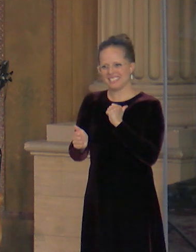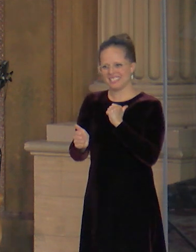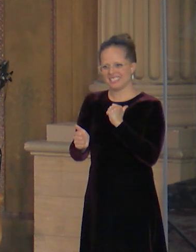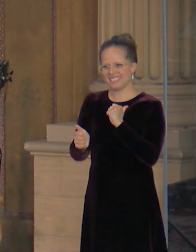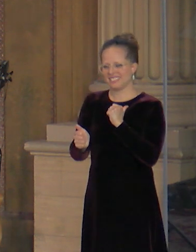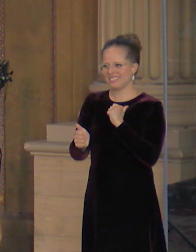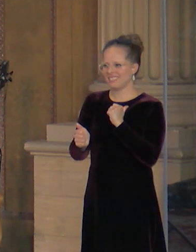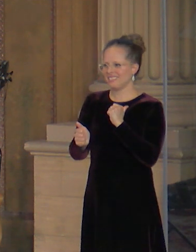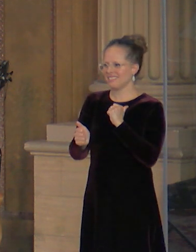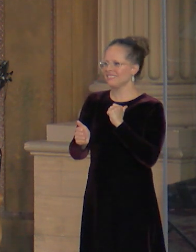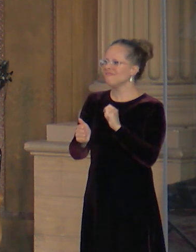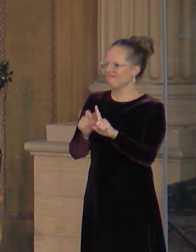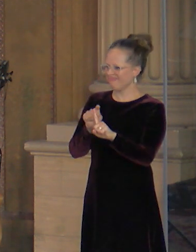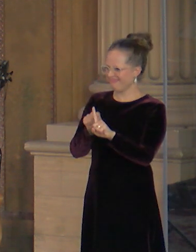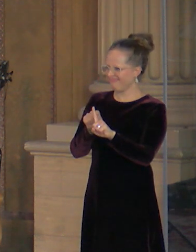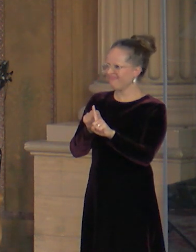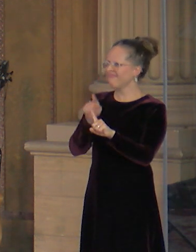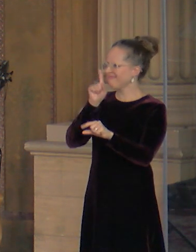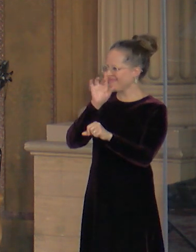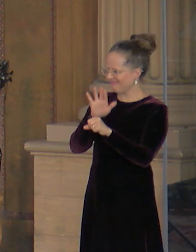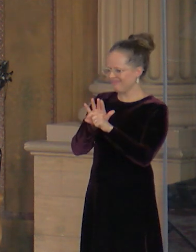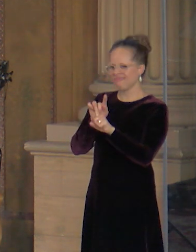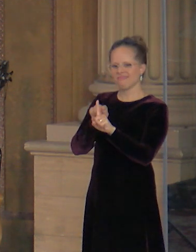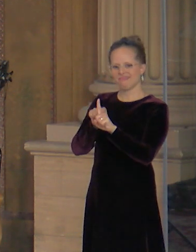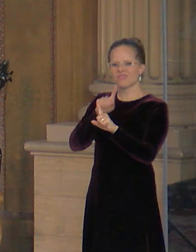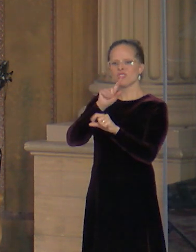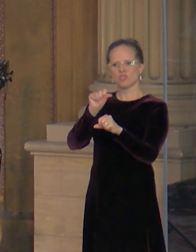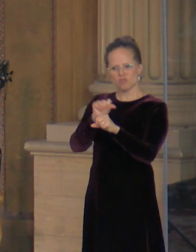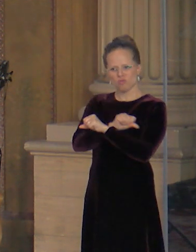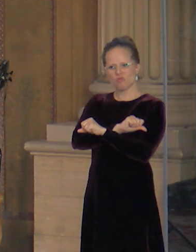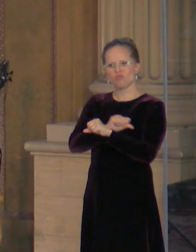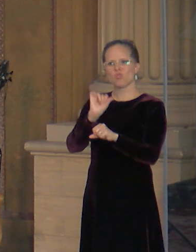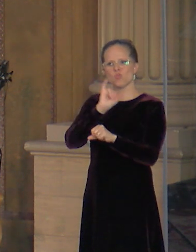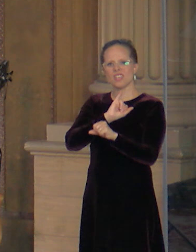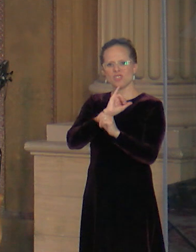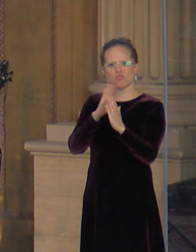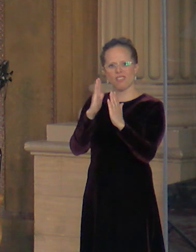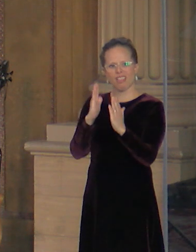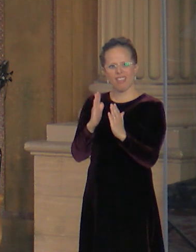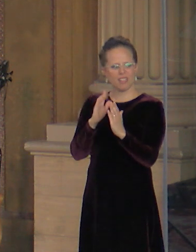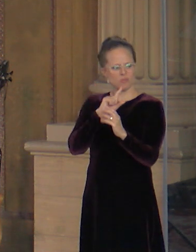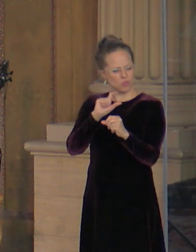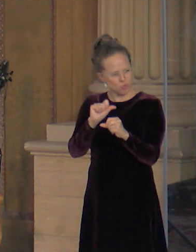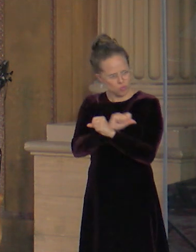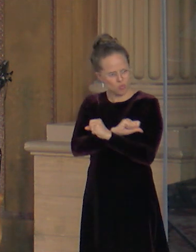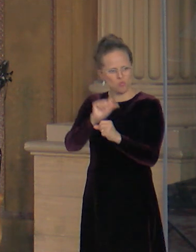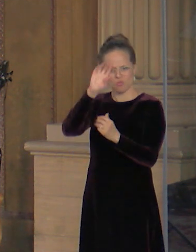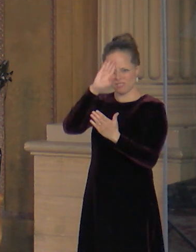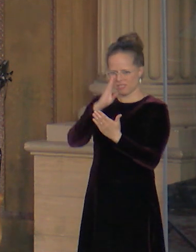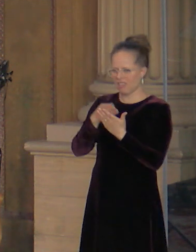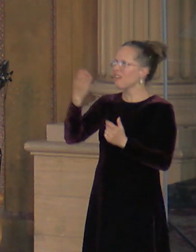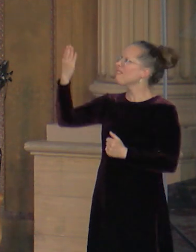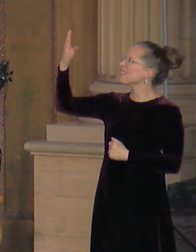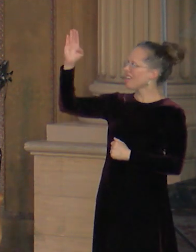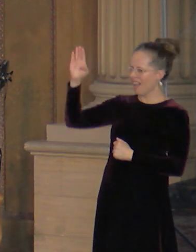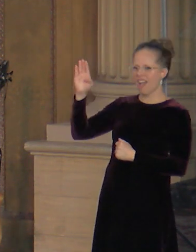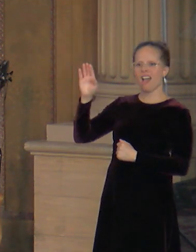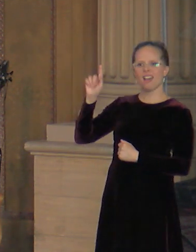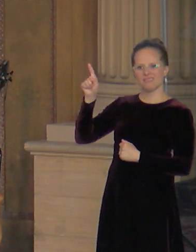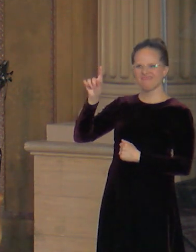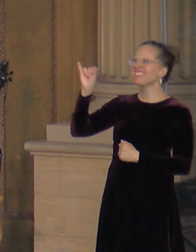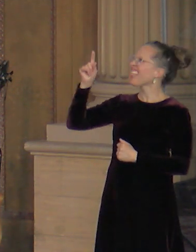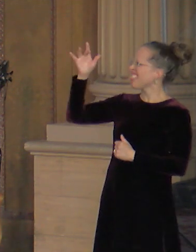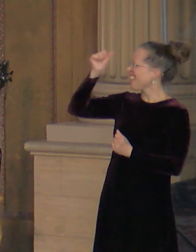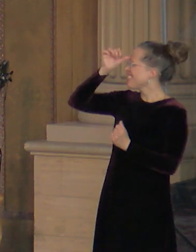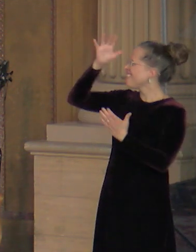and he was confirmed as the true Israelite the true son of God Jesus is who his father said he was at his baptism